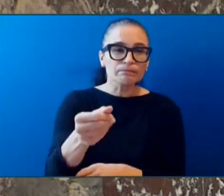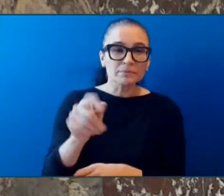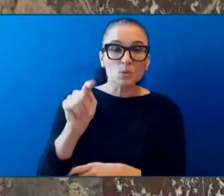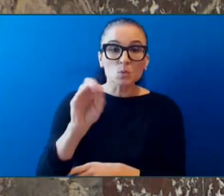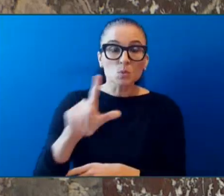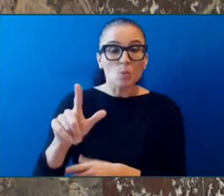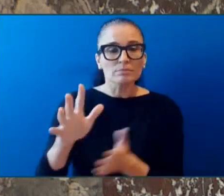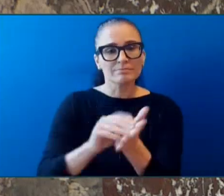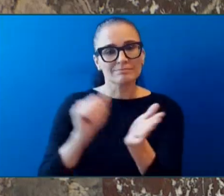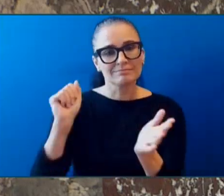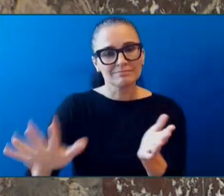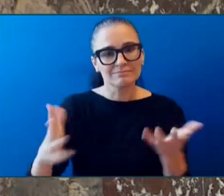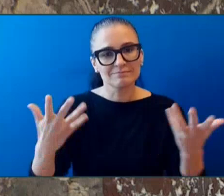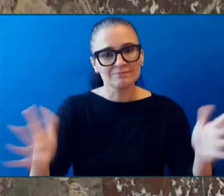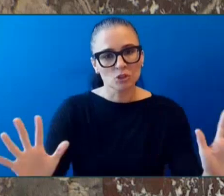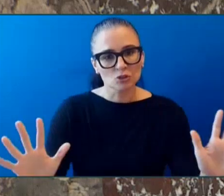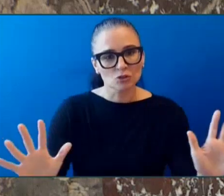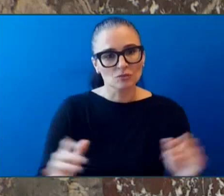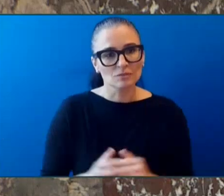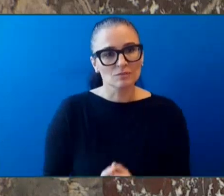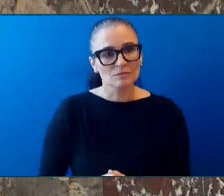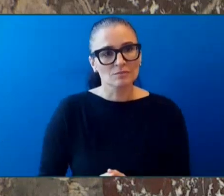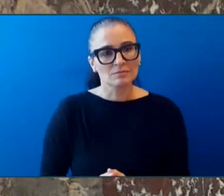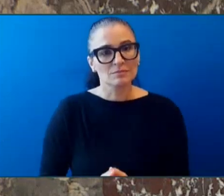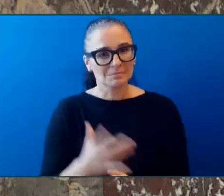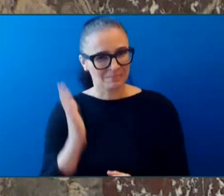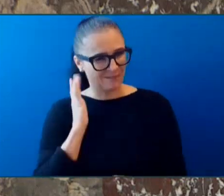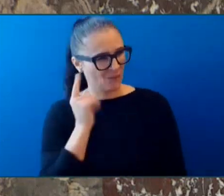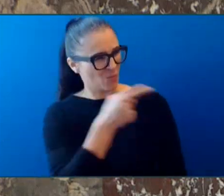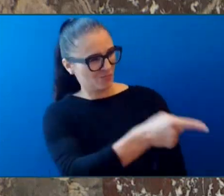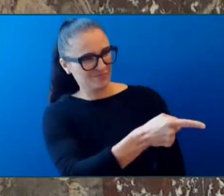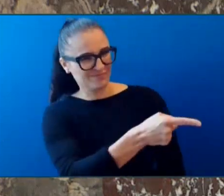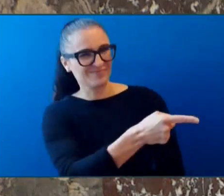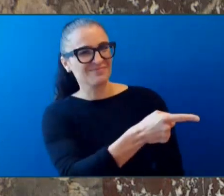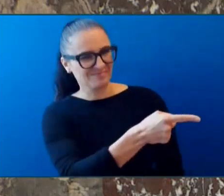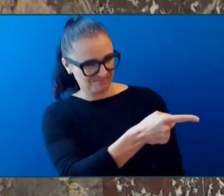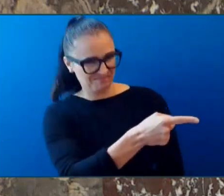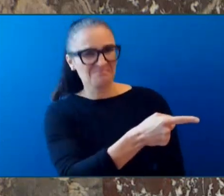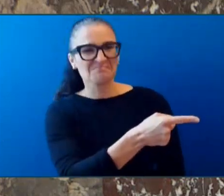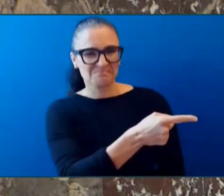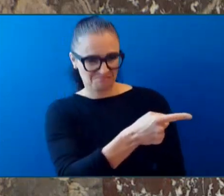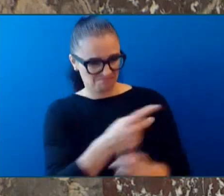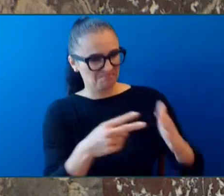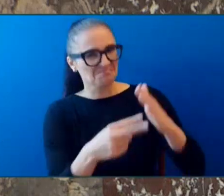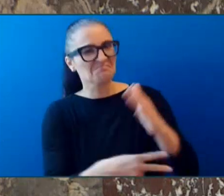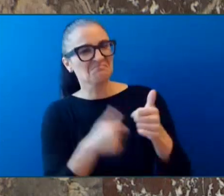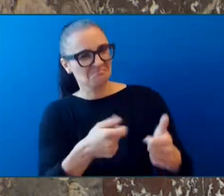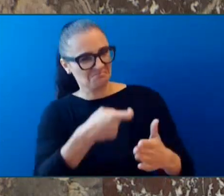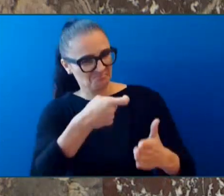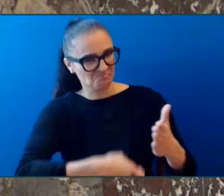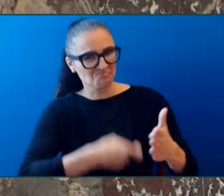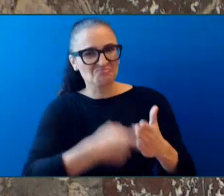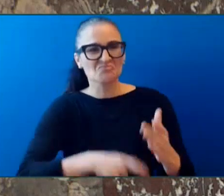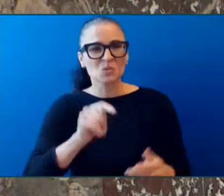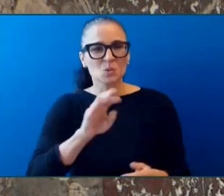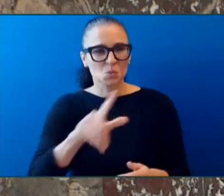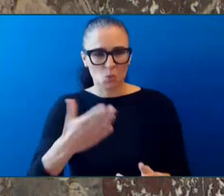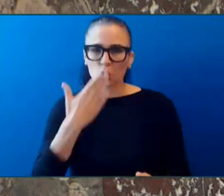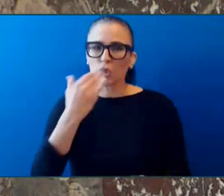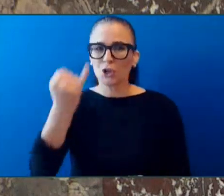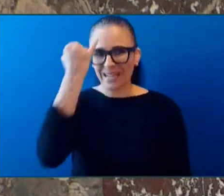what's he going to do, Honourable Speaker? Now, the member on that side had the opportunity to take action. Members. He had the